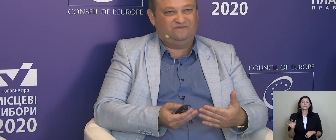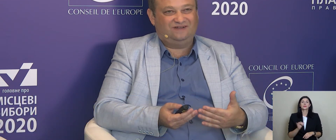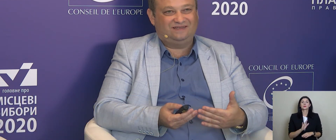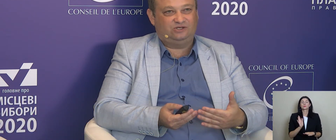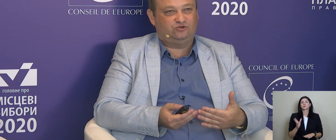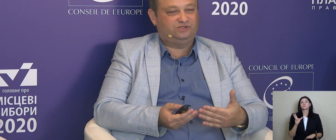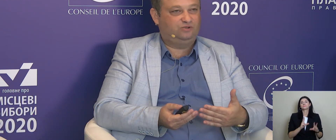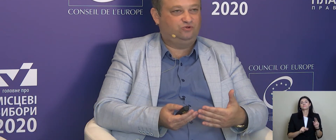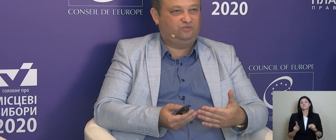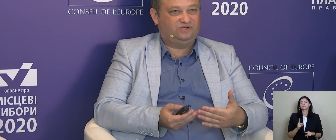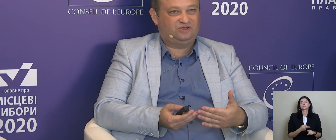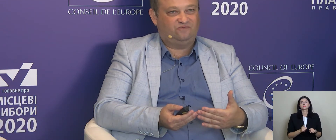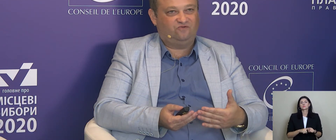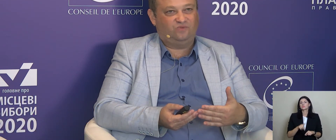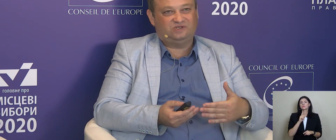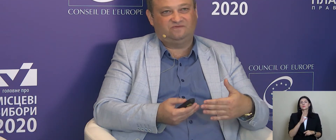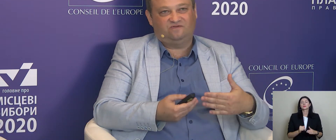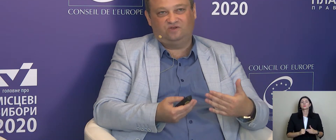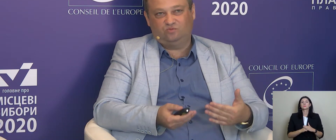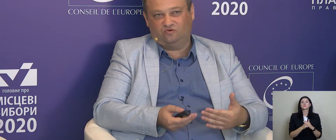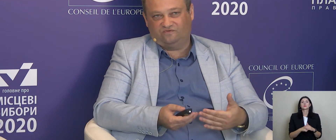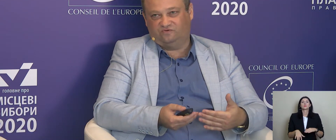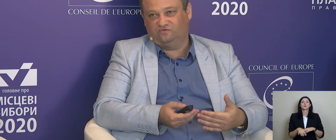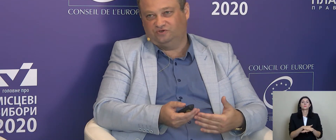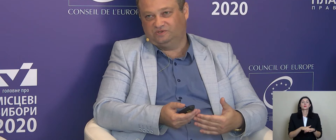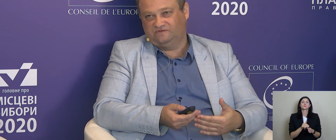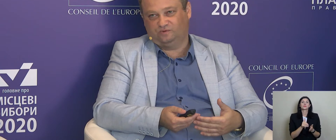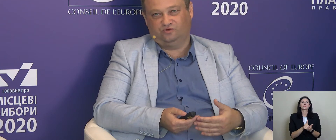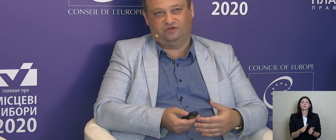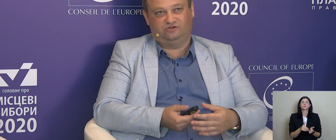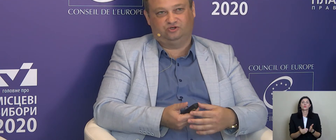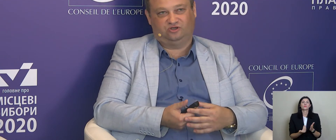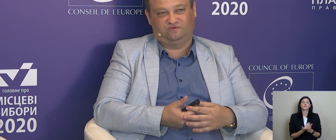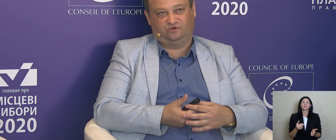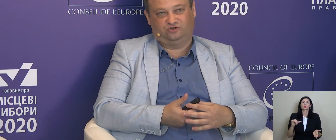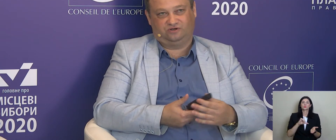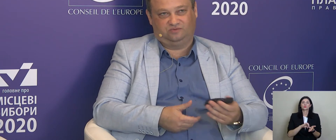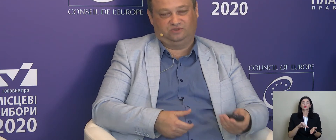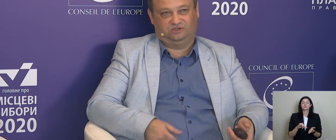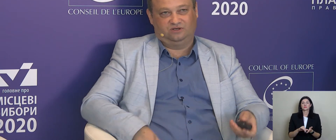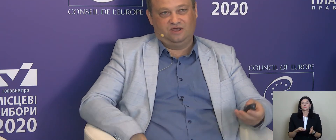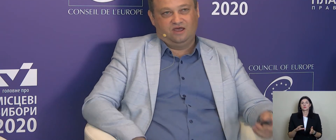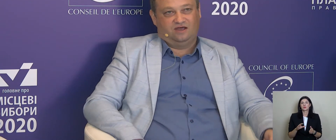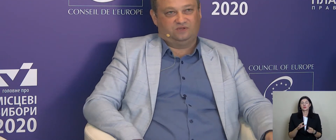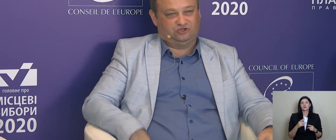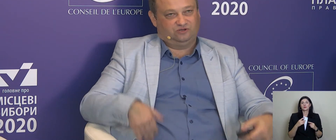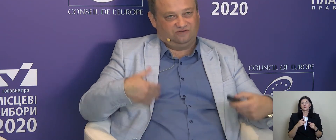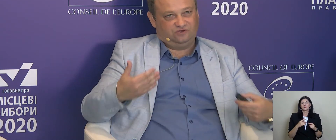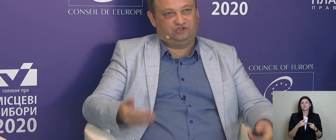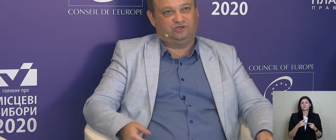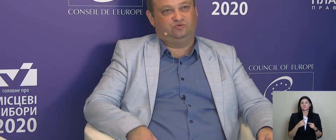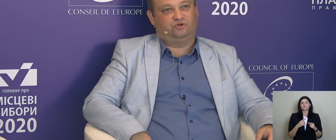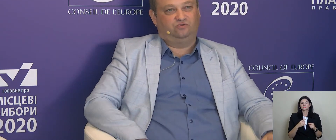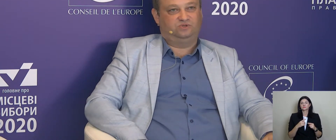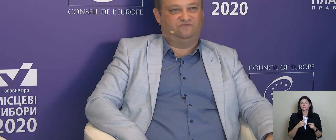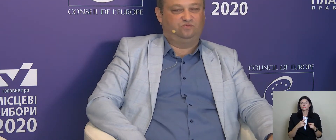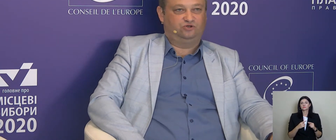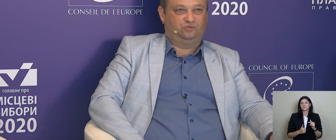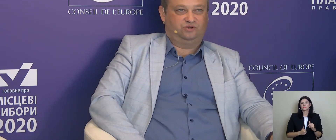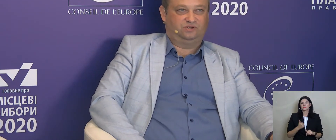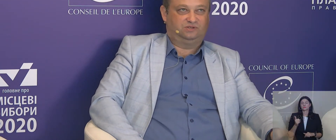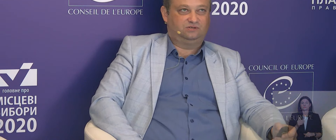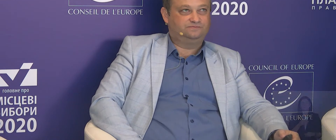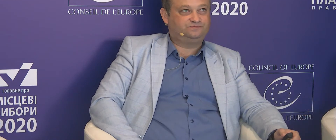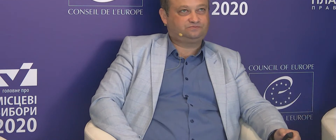them. Hopefully, it's not going to be the ground of mass refusal to work as members